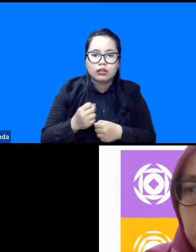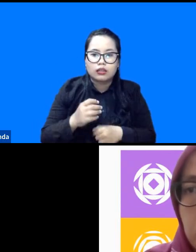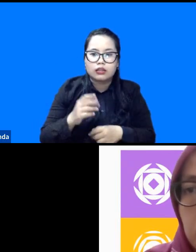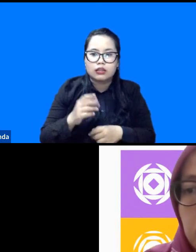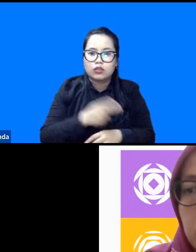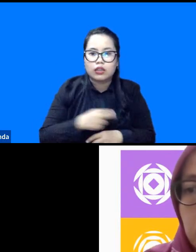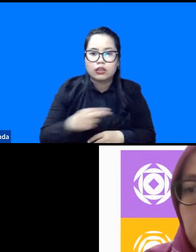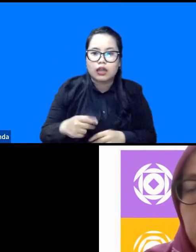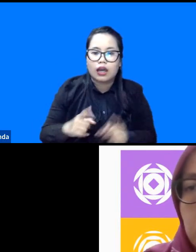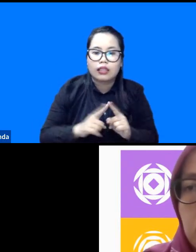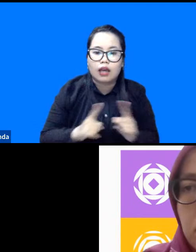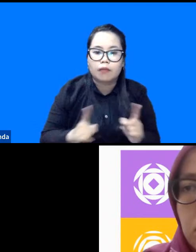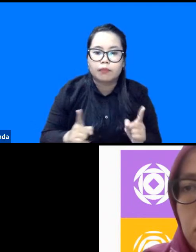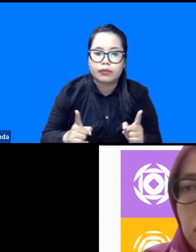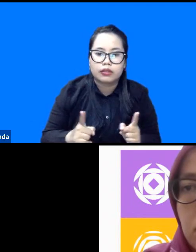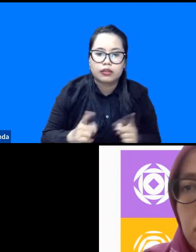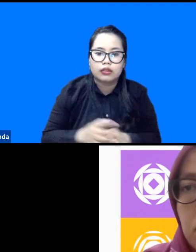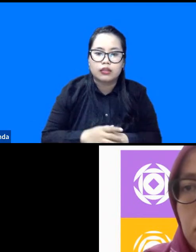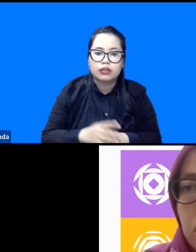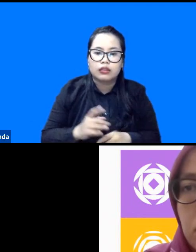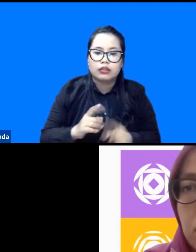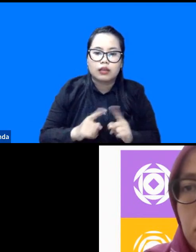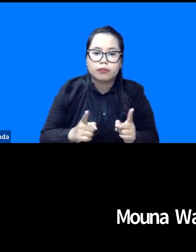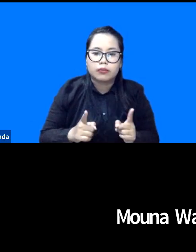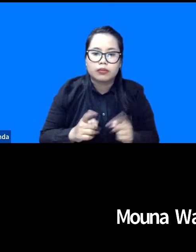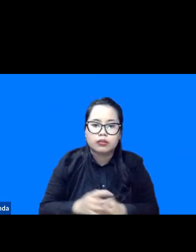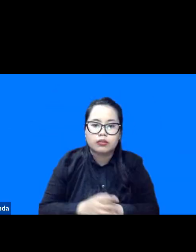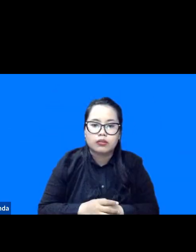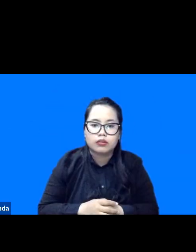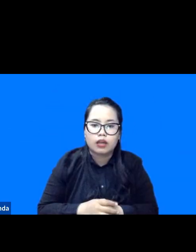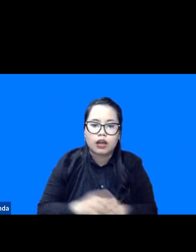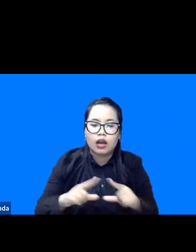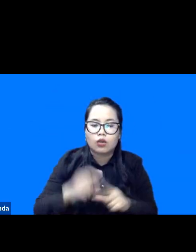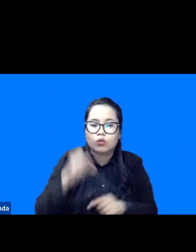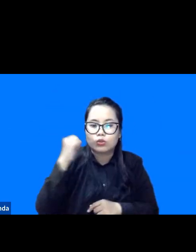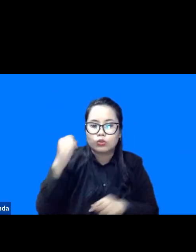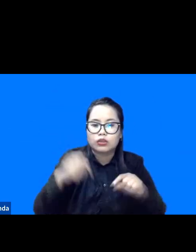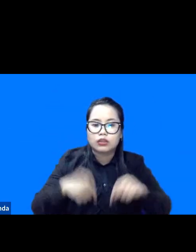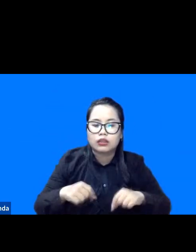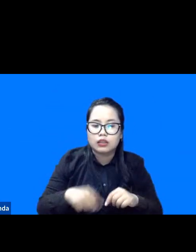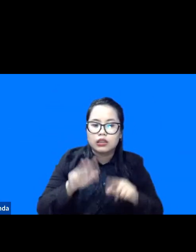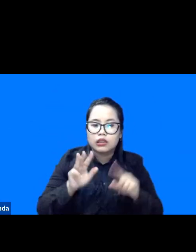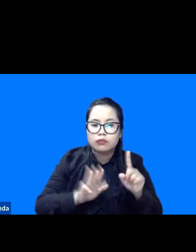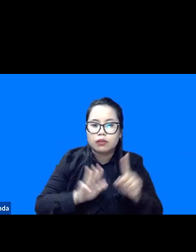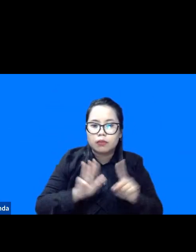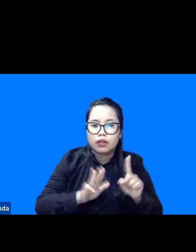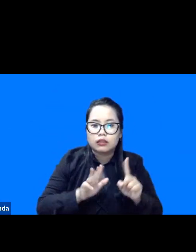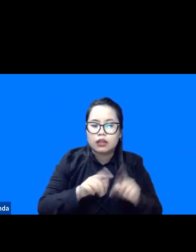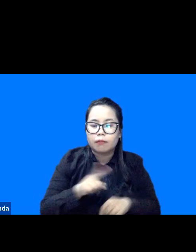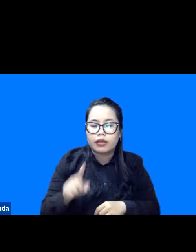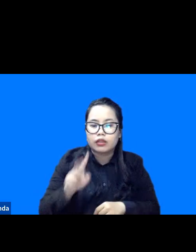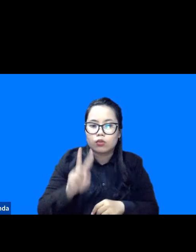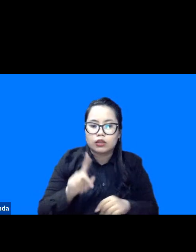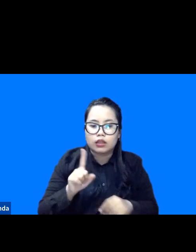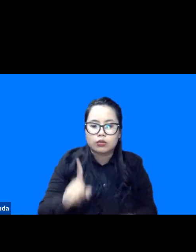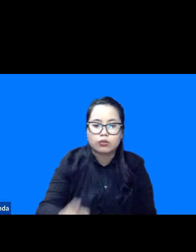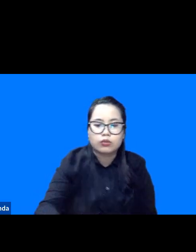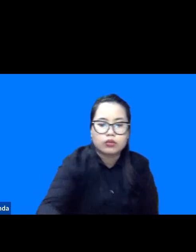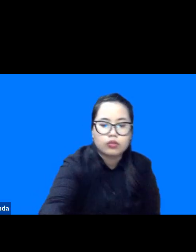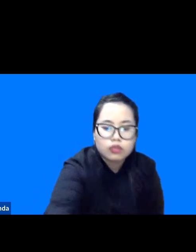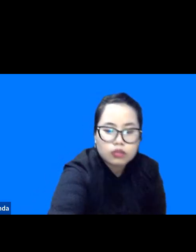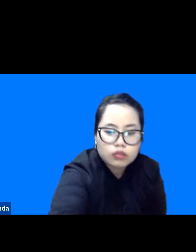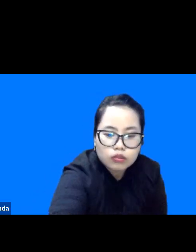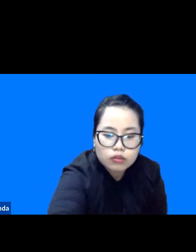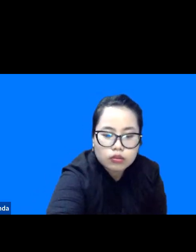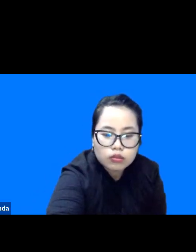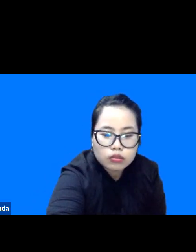until 31 August will be the regional convening that we're gonna talk about energy transition